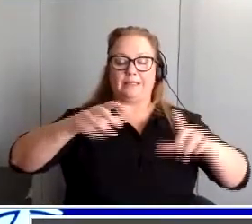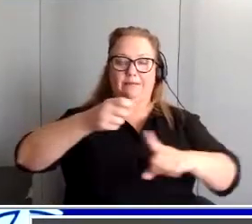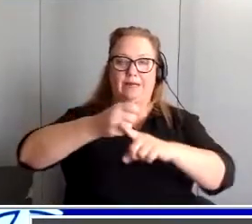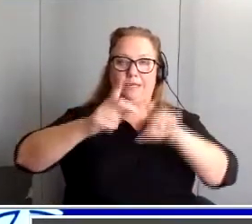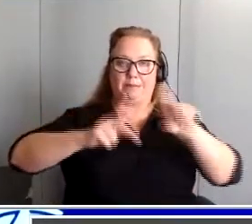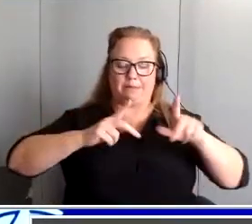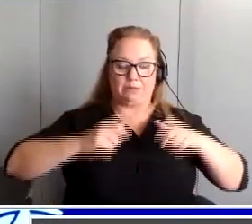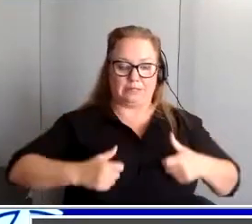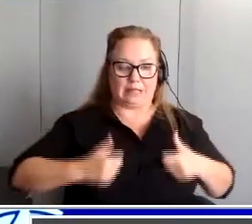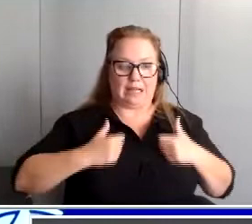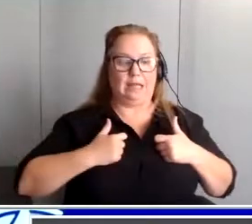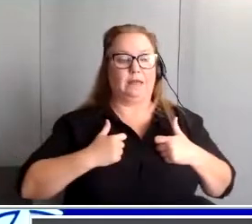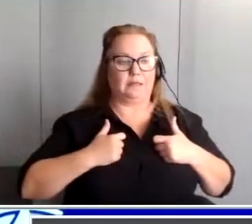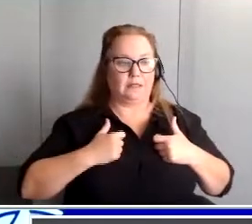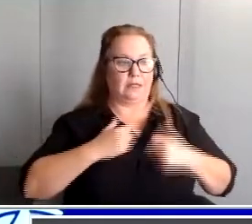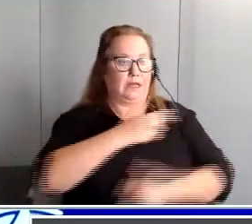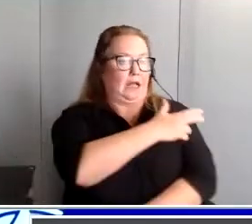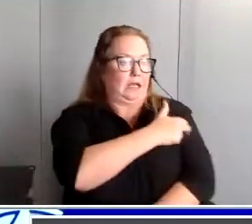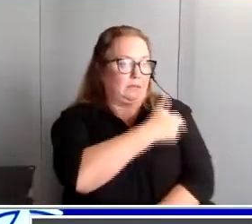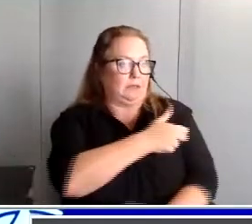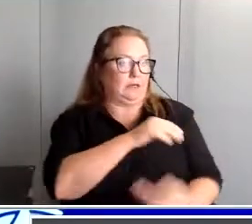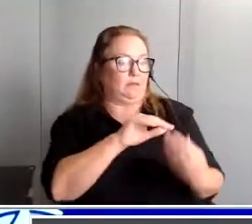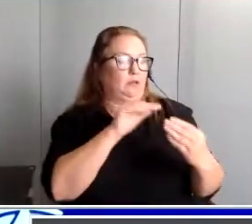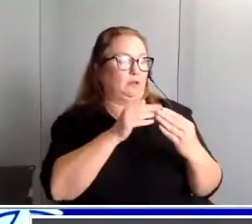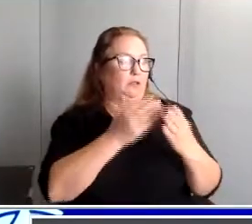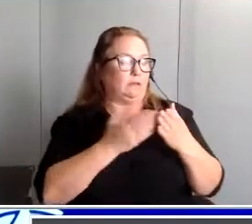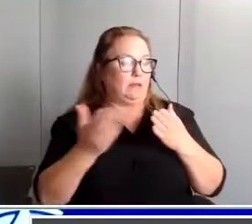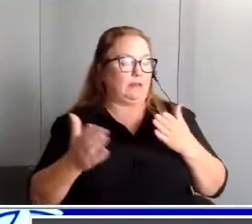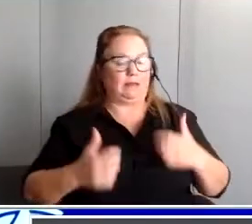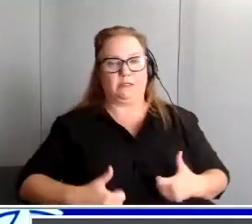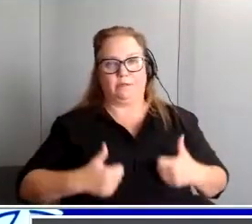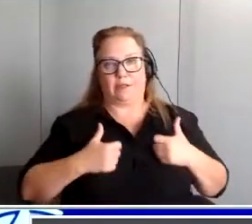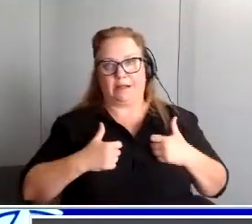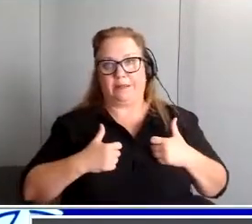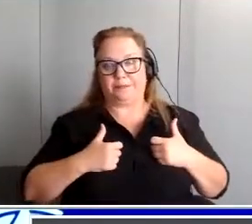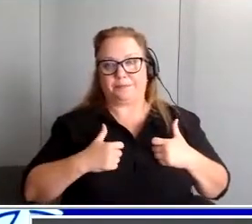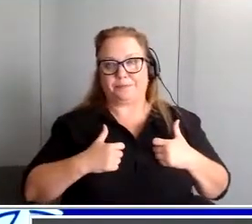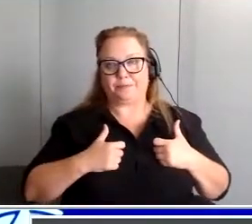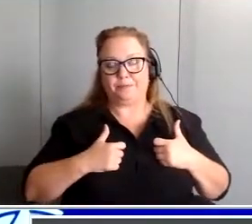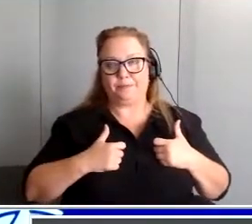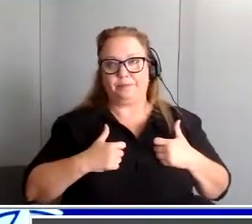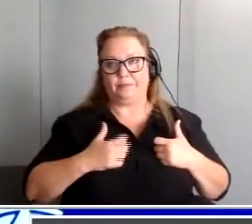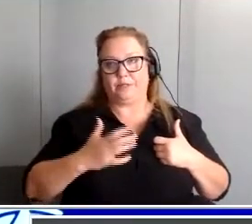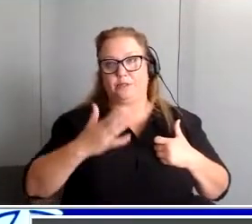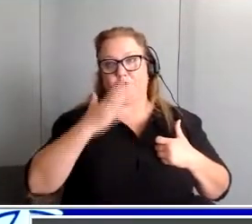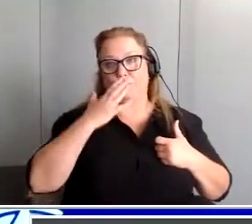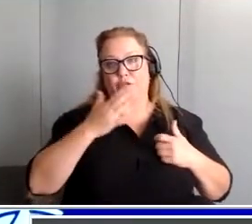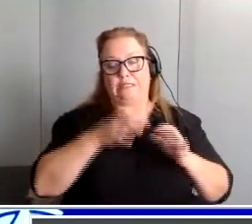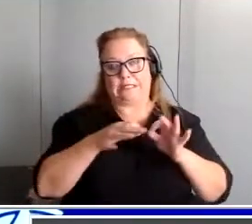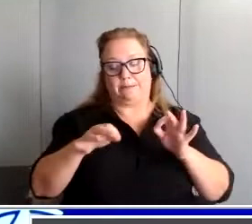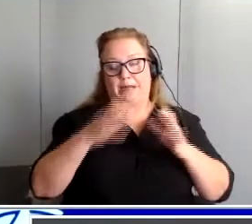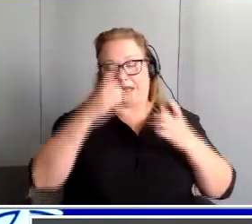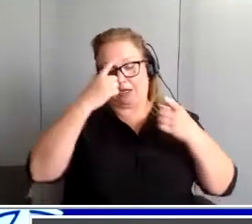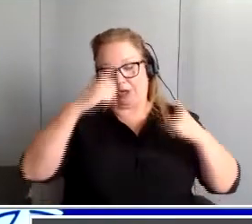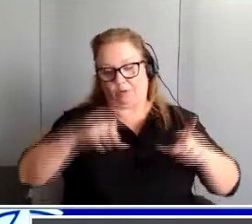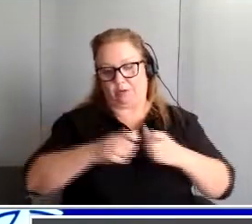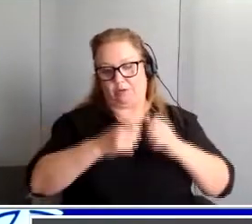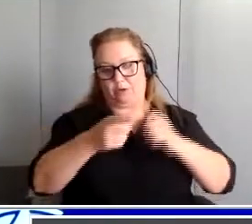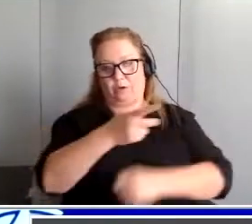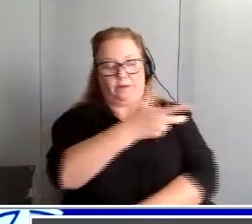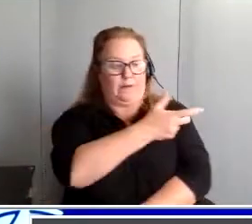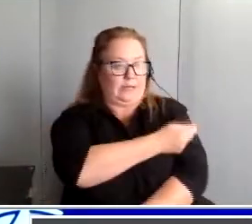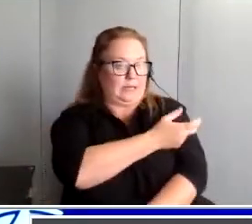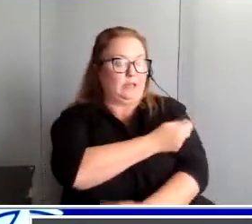as hospitalization, supply chain, mortality, all of those things. So I think it's a good statement, but I agree with you with vaccination. As we can get